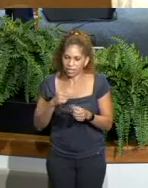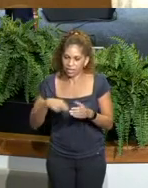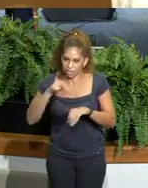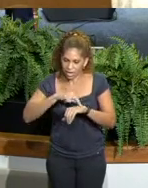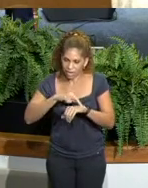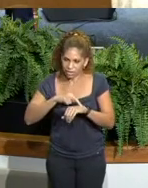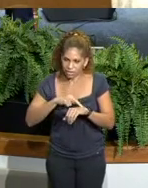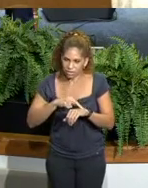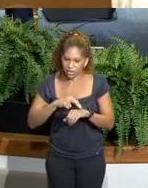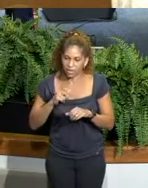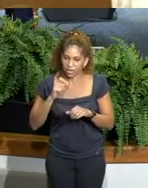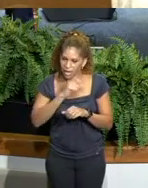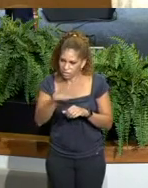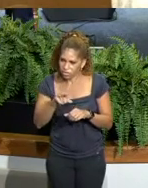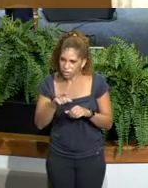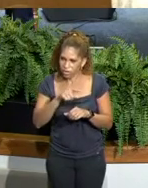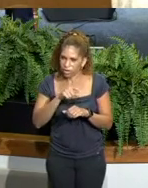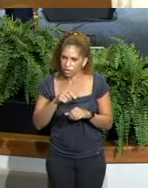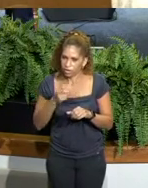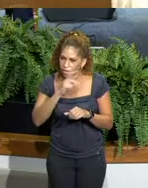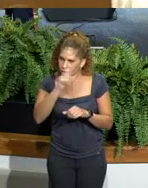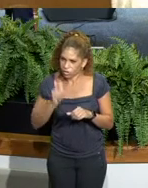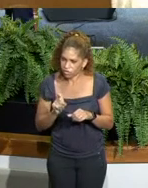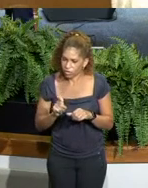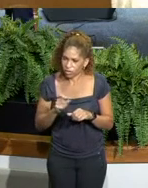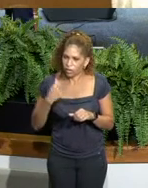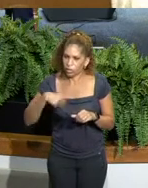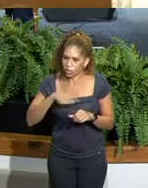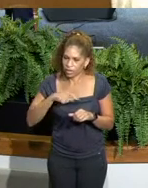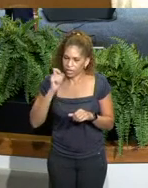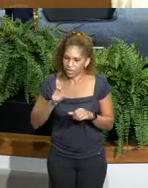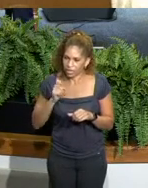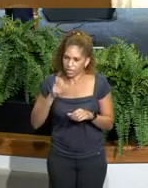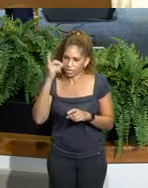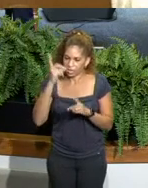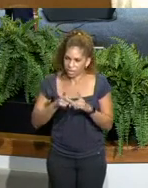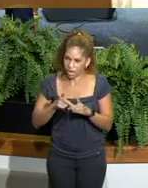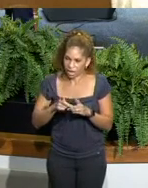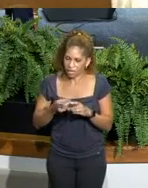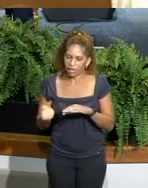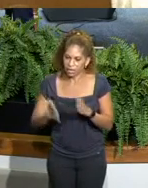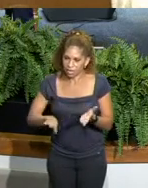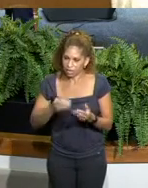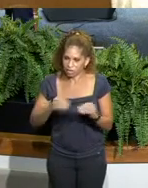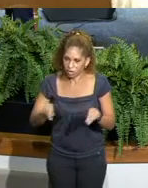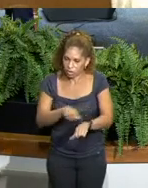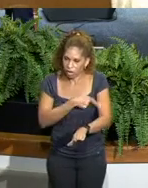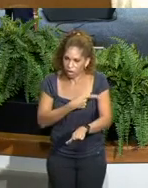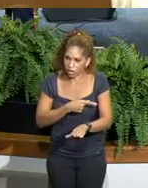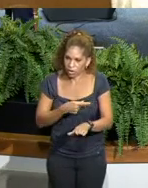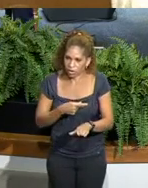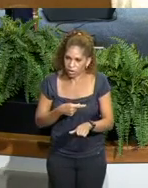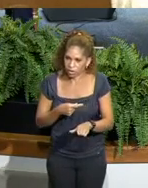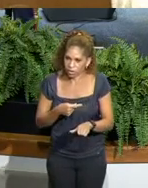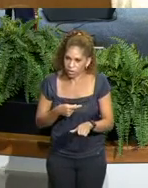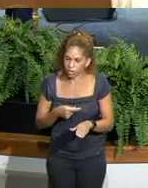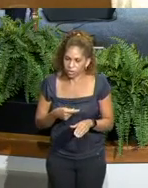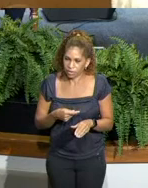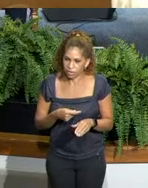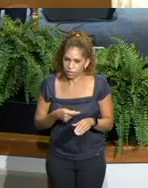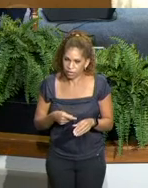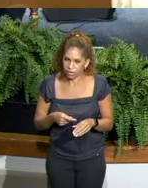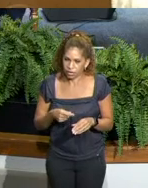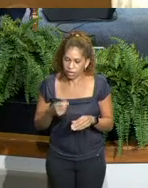the question that we've got to decide. America, death is no longer an option. Racism is no longer an